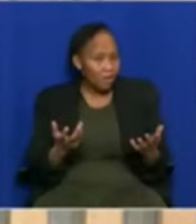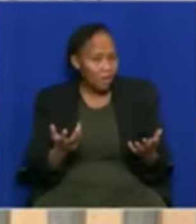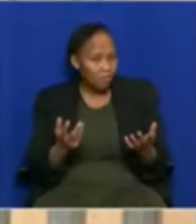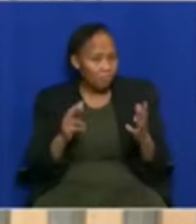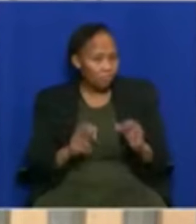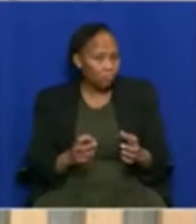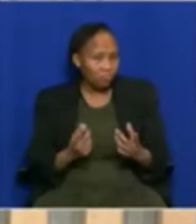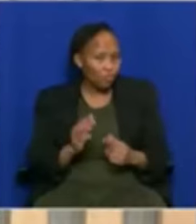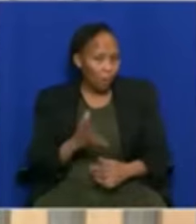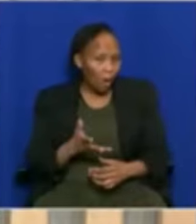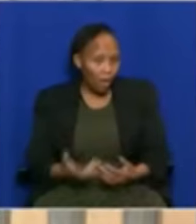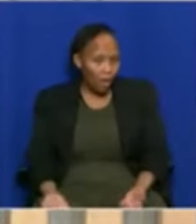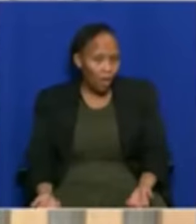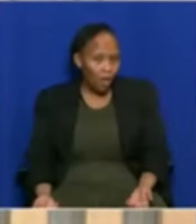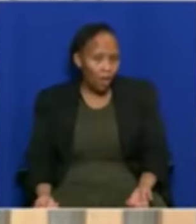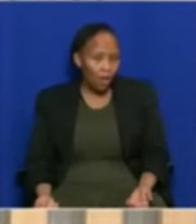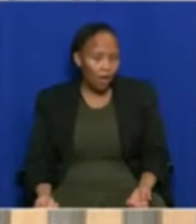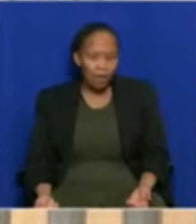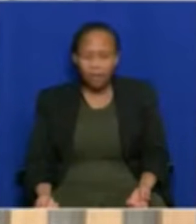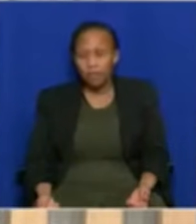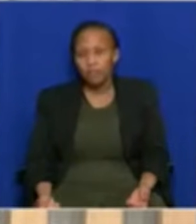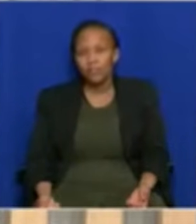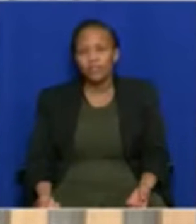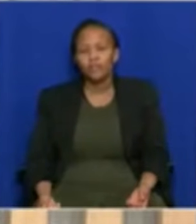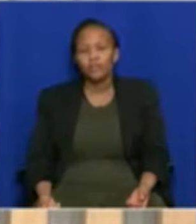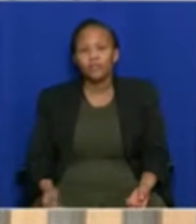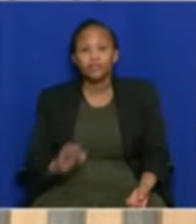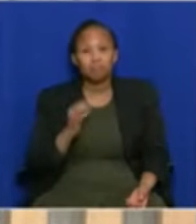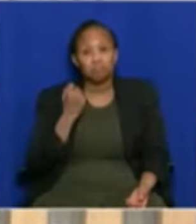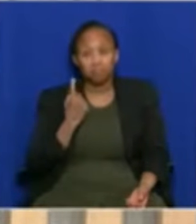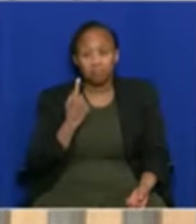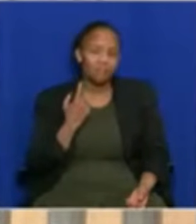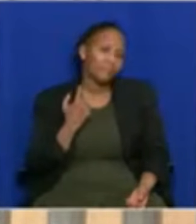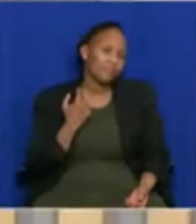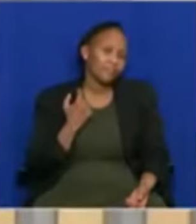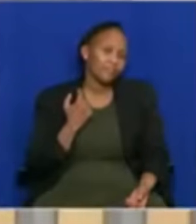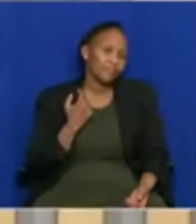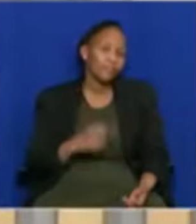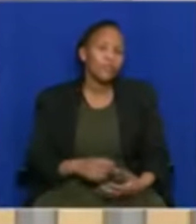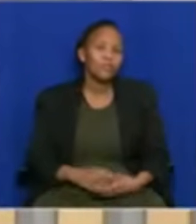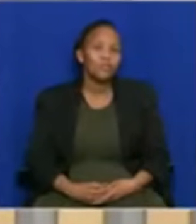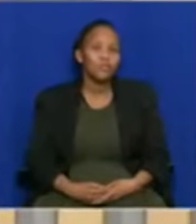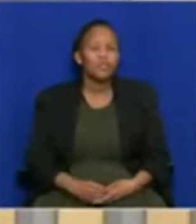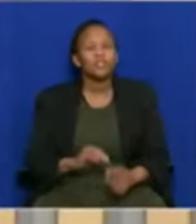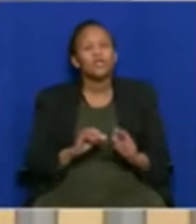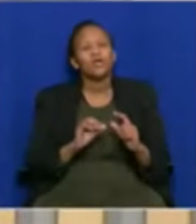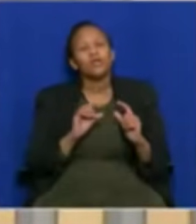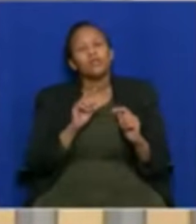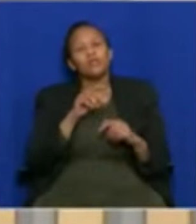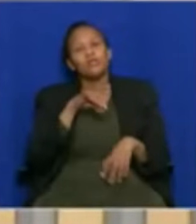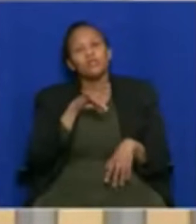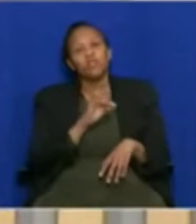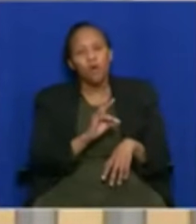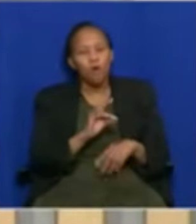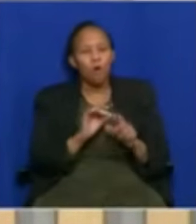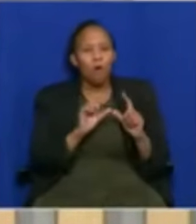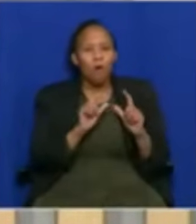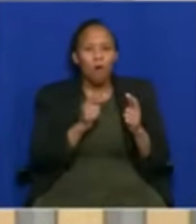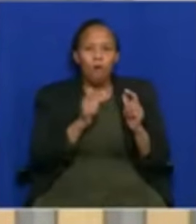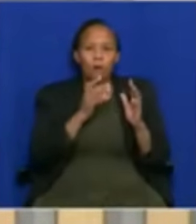I'm with you, Councillor, Chair, Commissioners. You just don't go around and